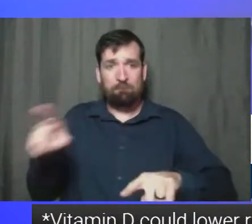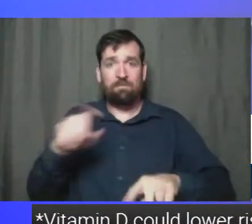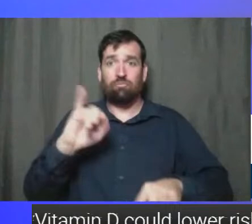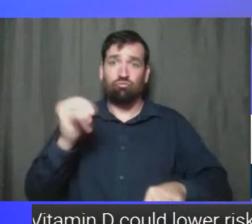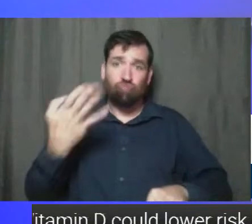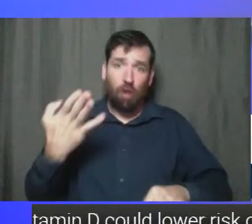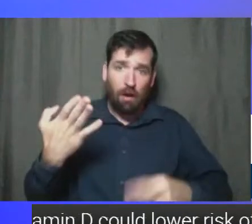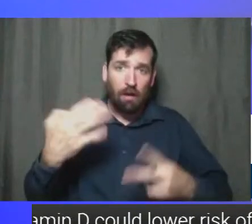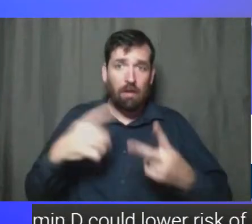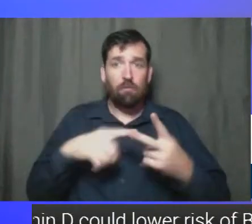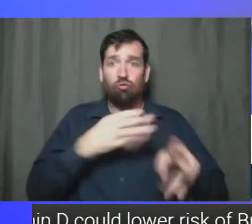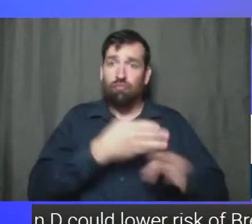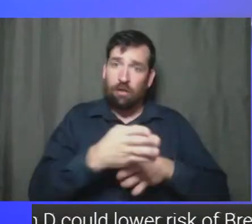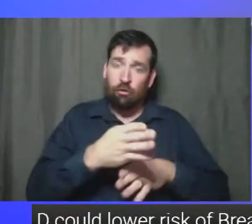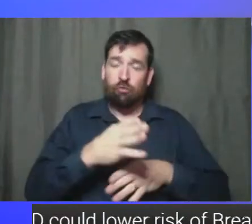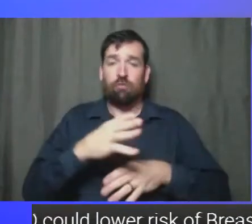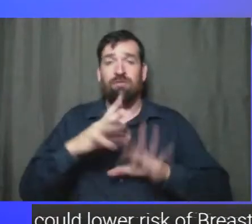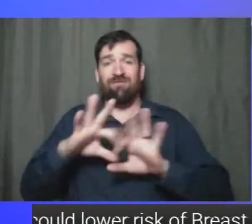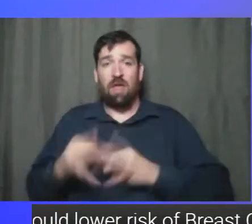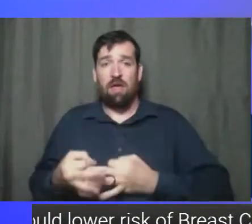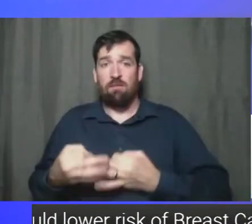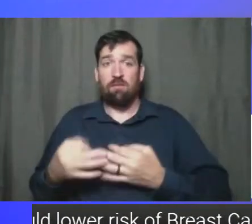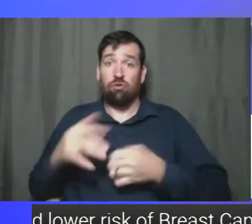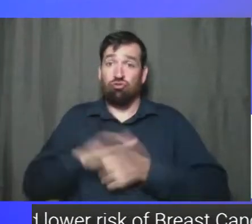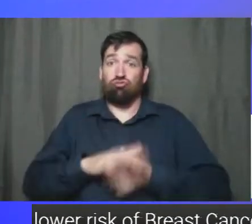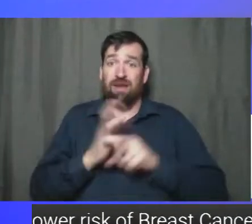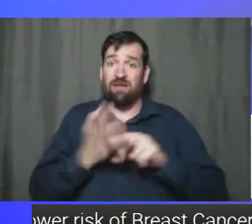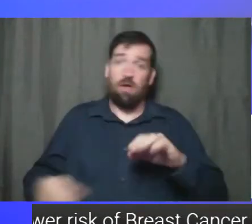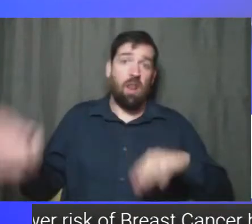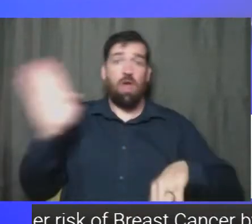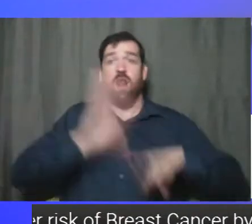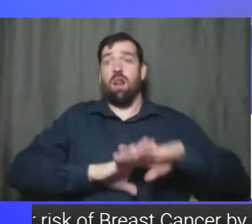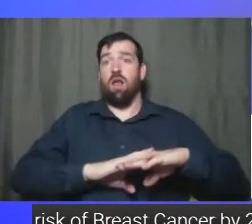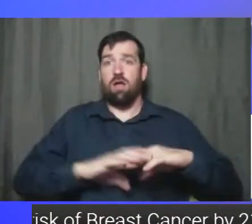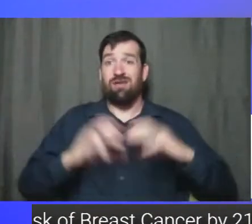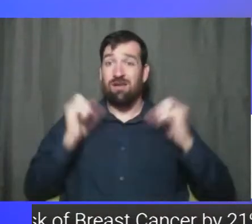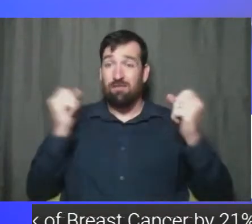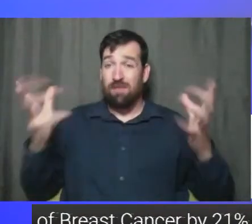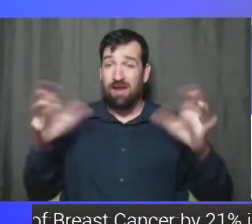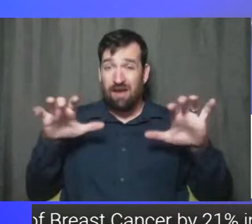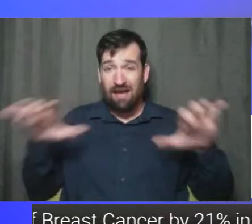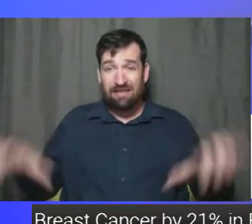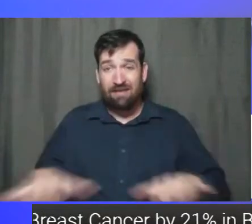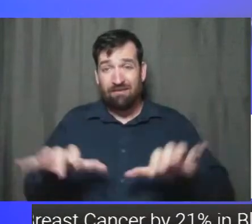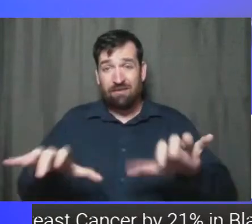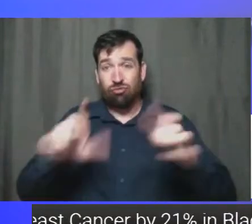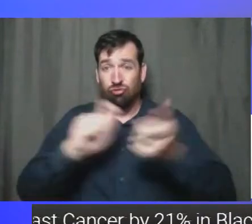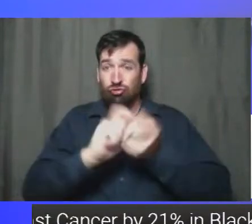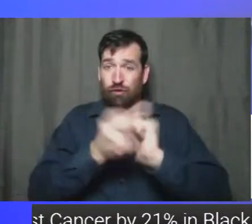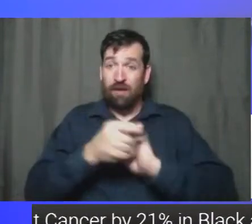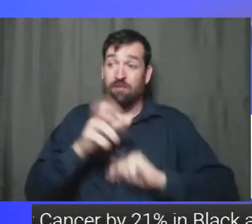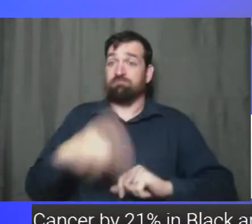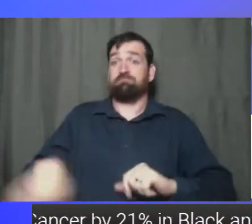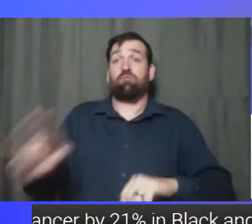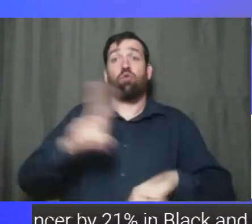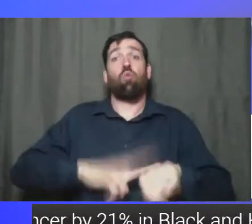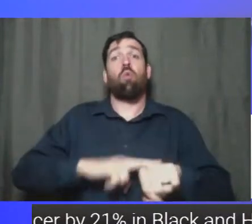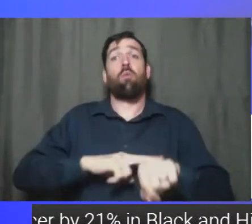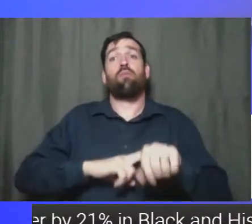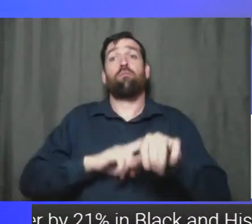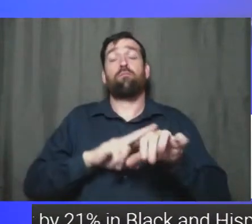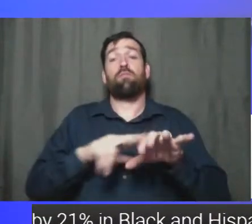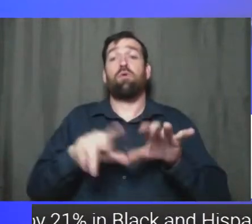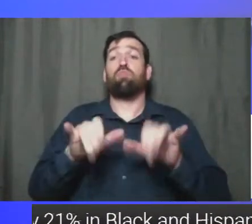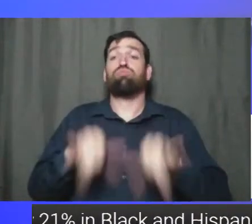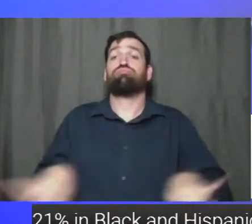careers. So stress levels were increased. A lot of activities had changed. So people's normal routines of getting their activity and